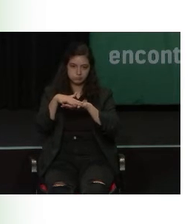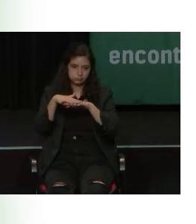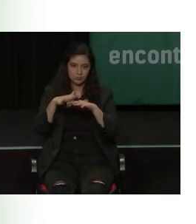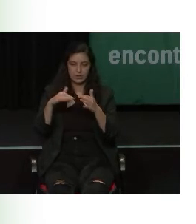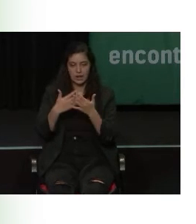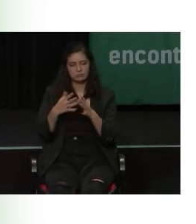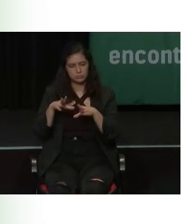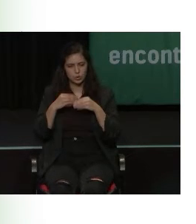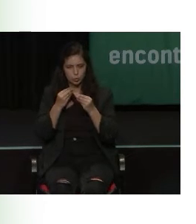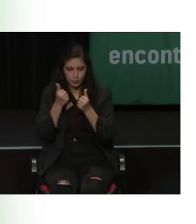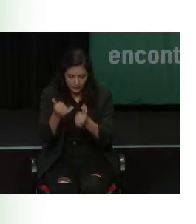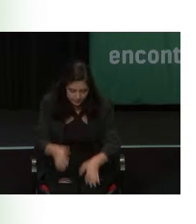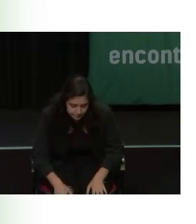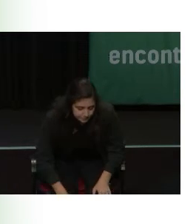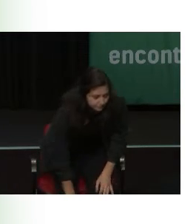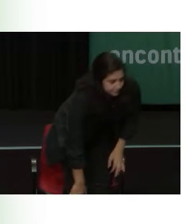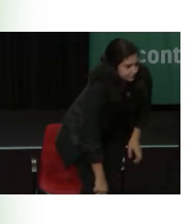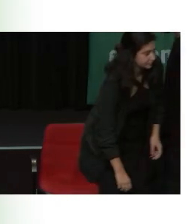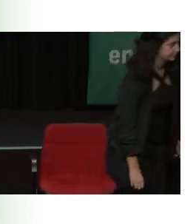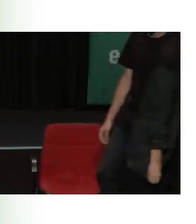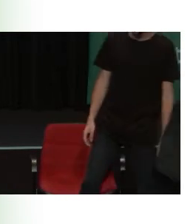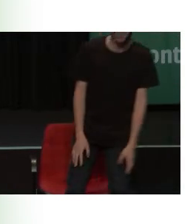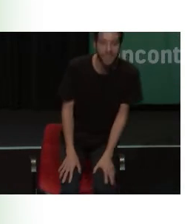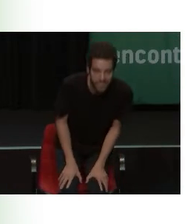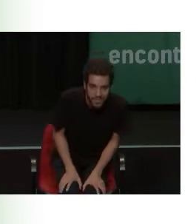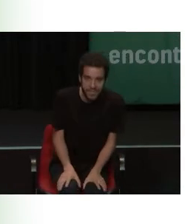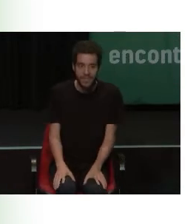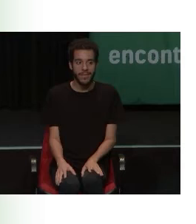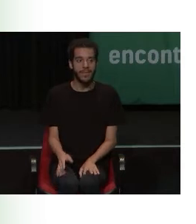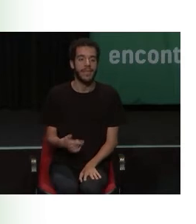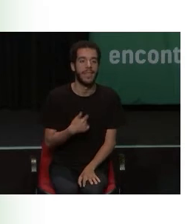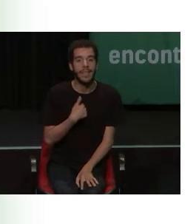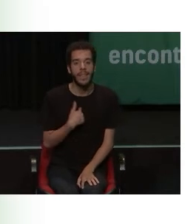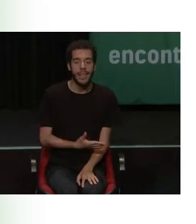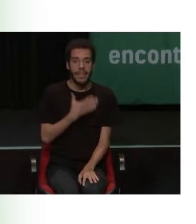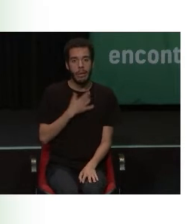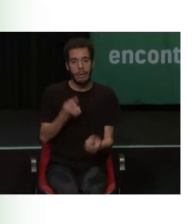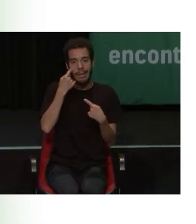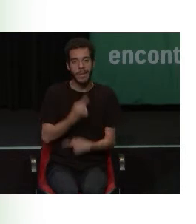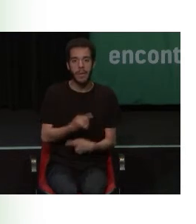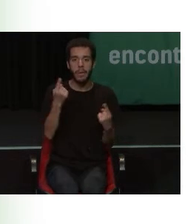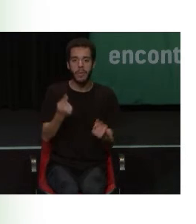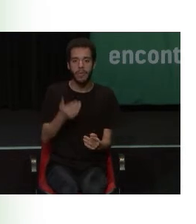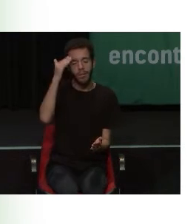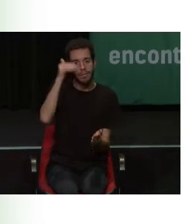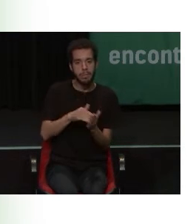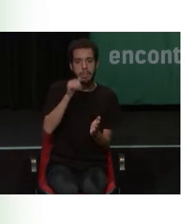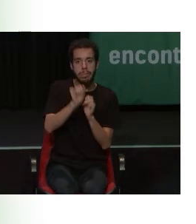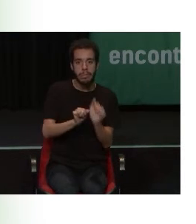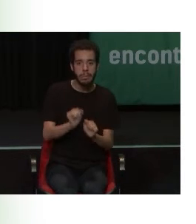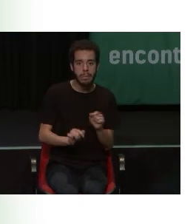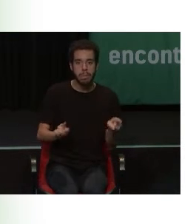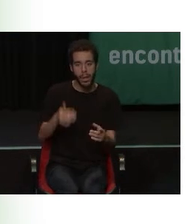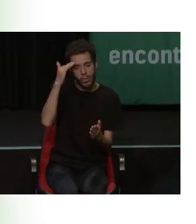está a ser muito Association bem of aceito. Standardization that is being Gostava accepted. de And I would mostrar like to show alguns you resultados some